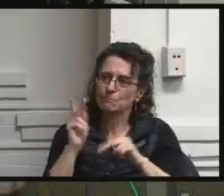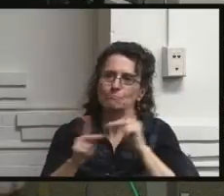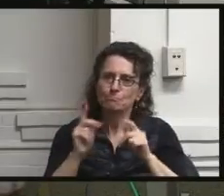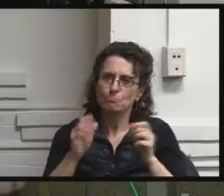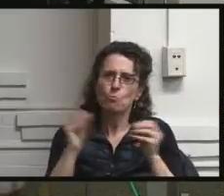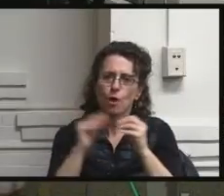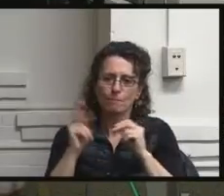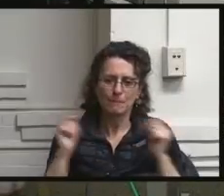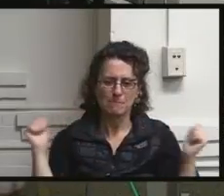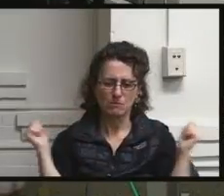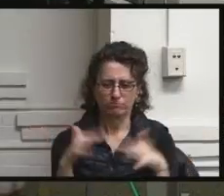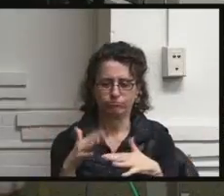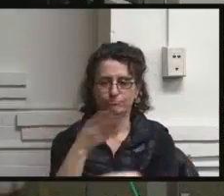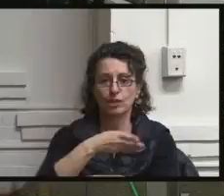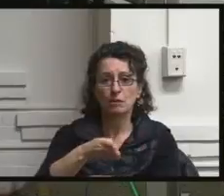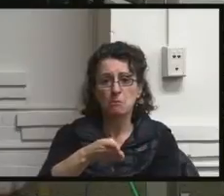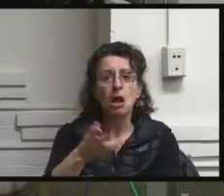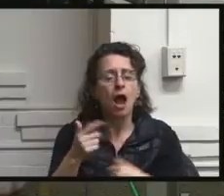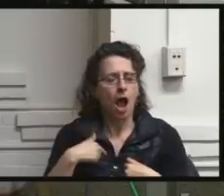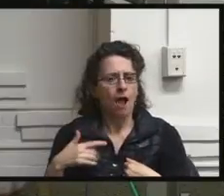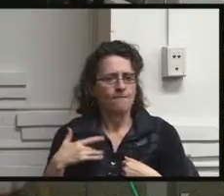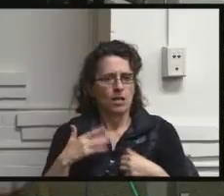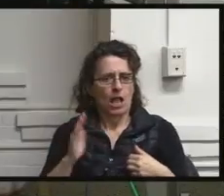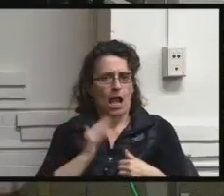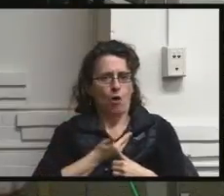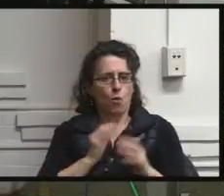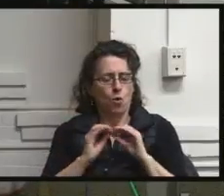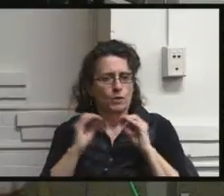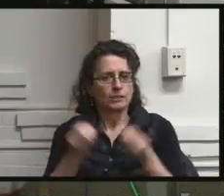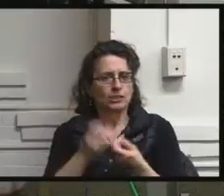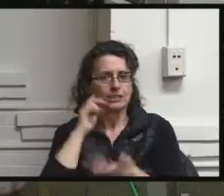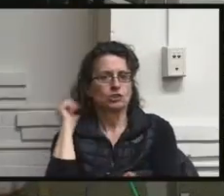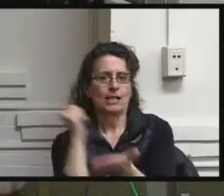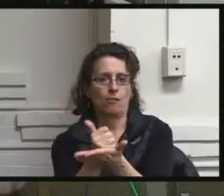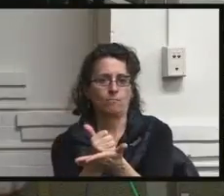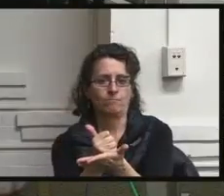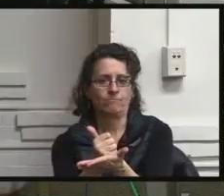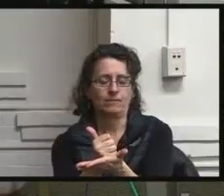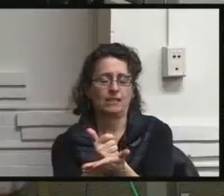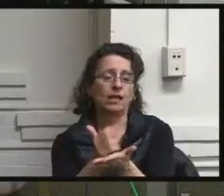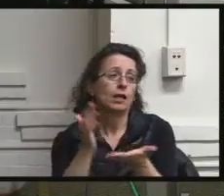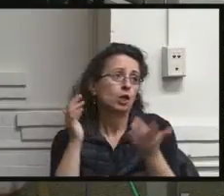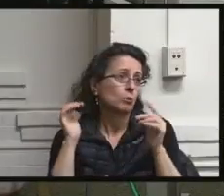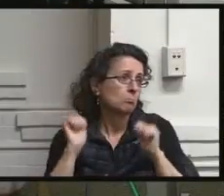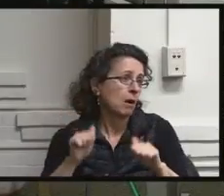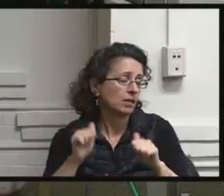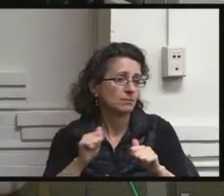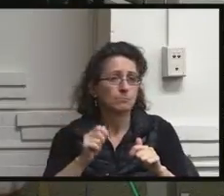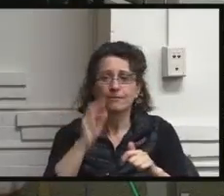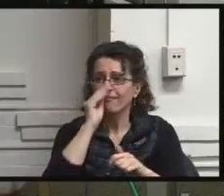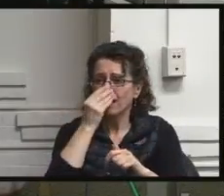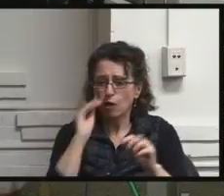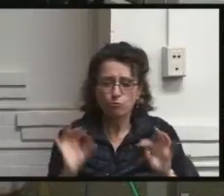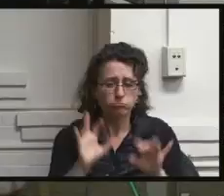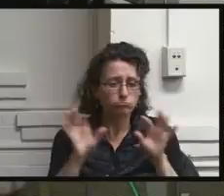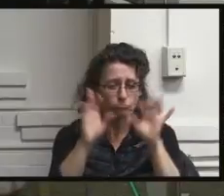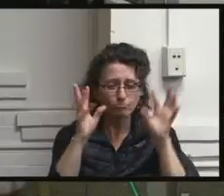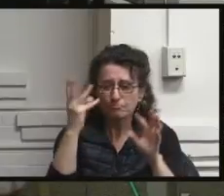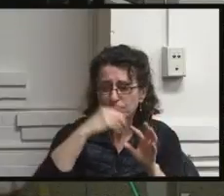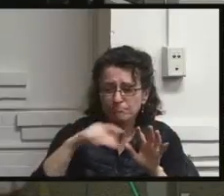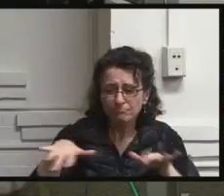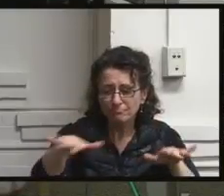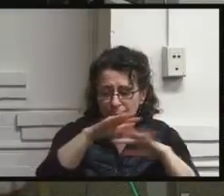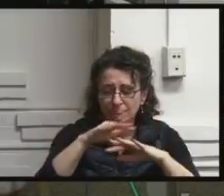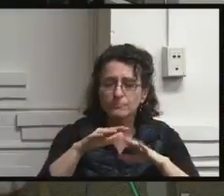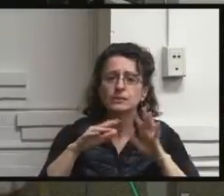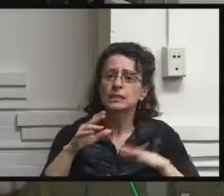that. Whether it's the beautification, whether it's the lights, or whether it's a promotion, I'd like to think that DBA is a part of that.